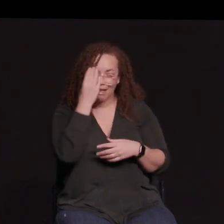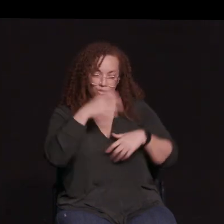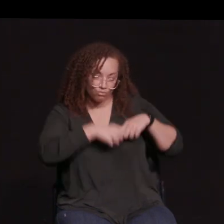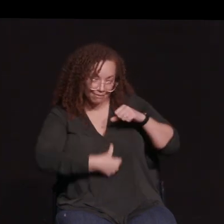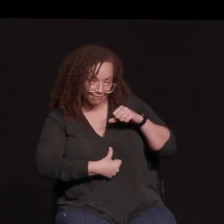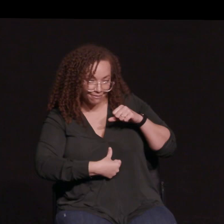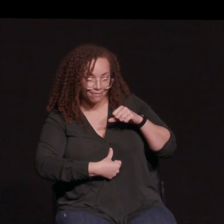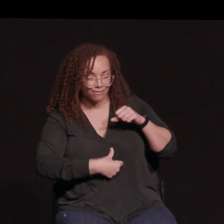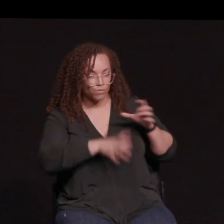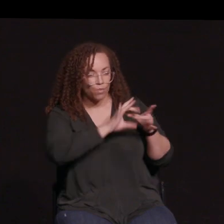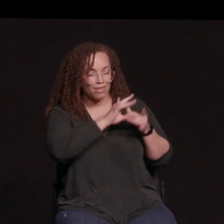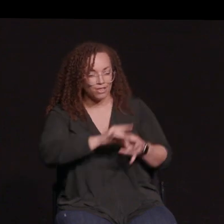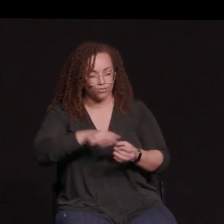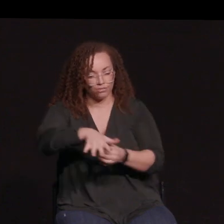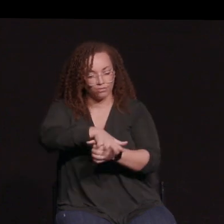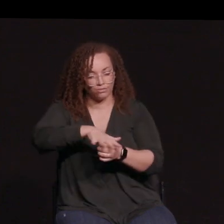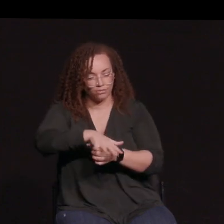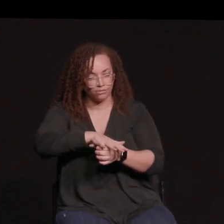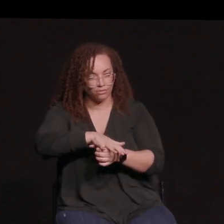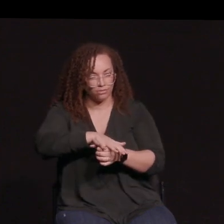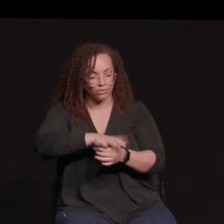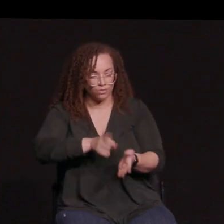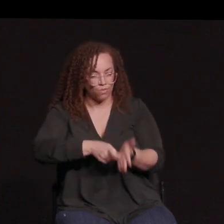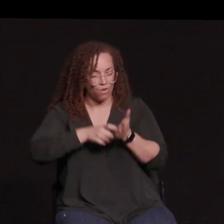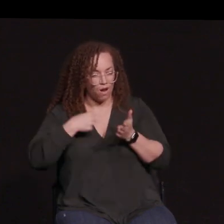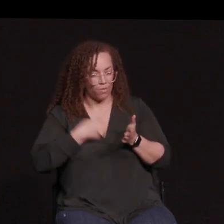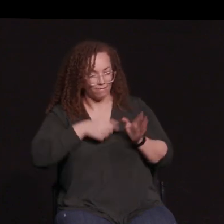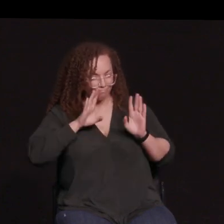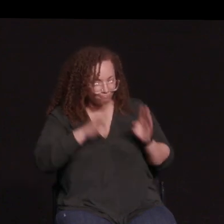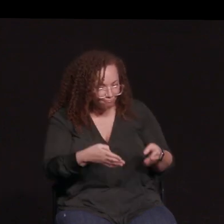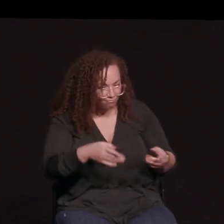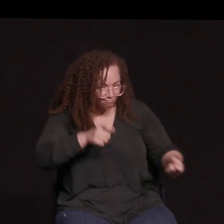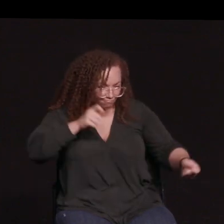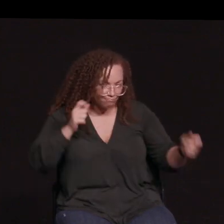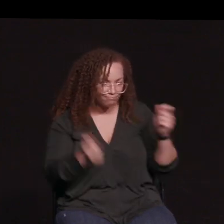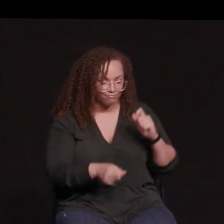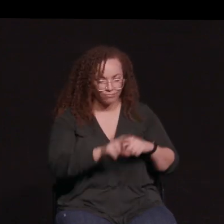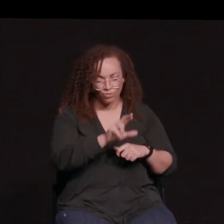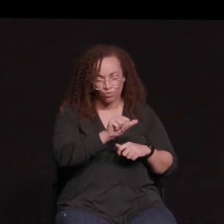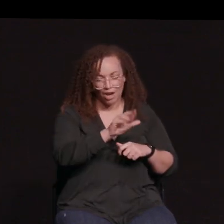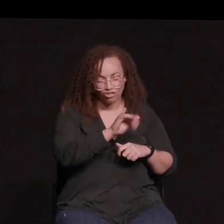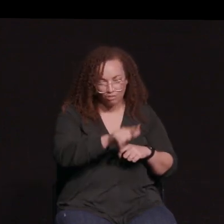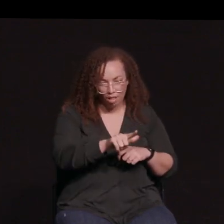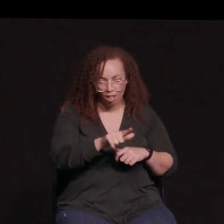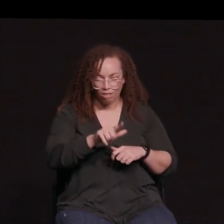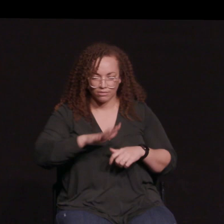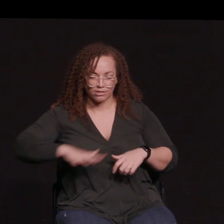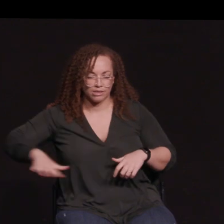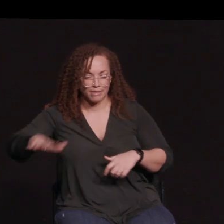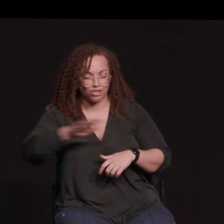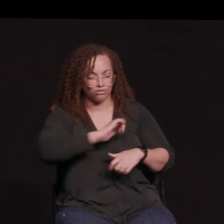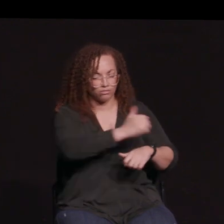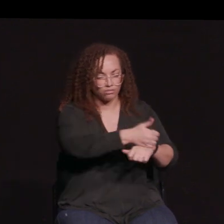endeavor that demands the transformation of racial and spatial order.